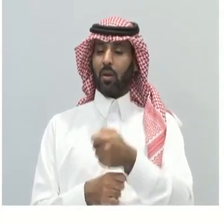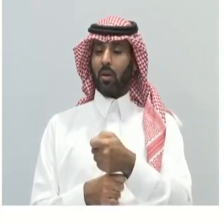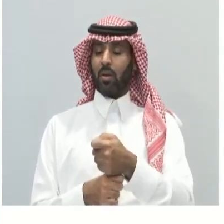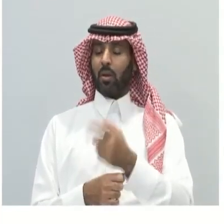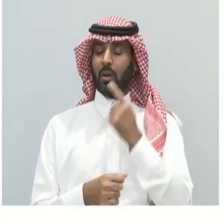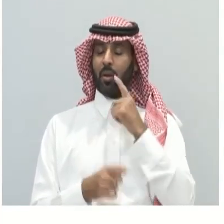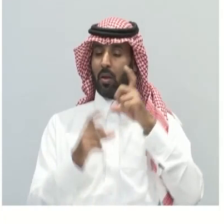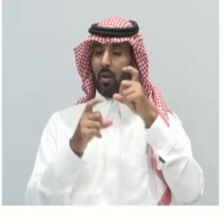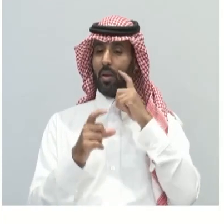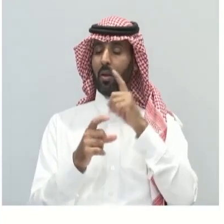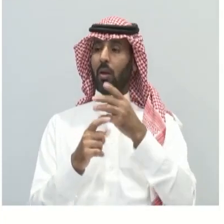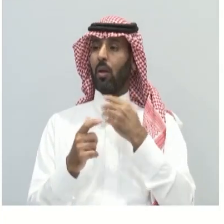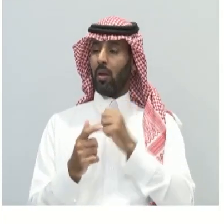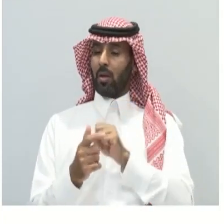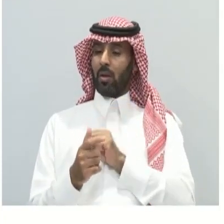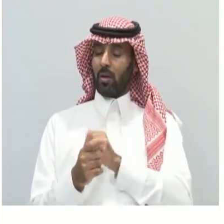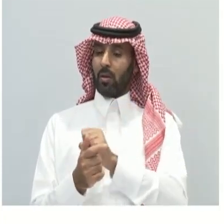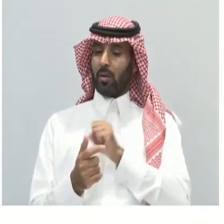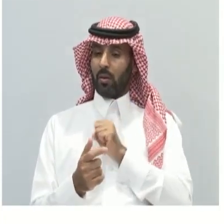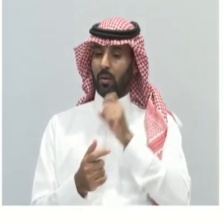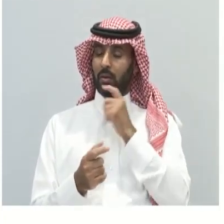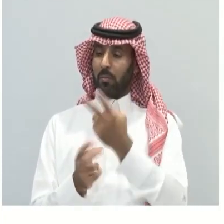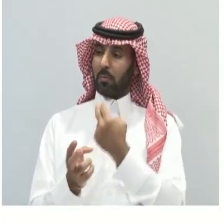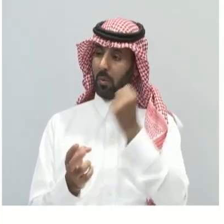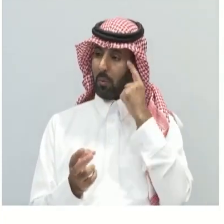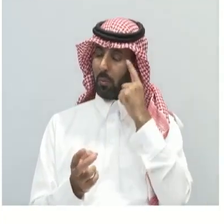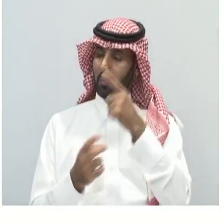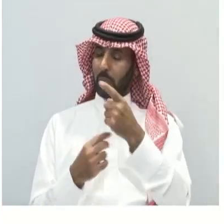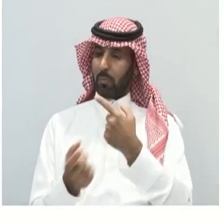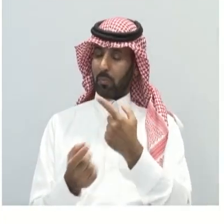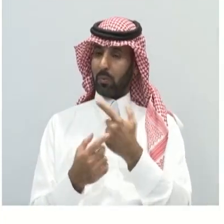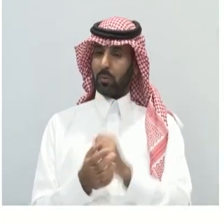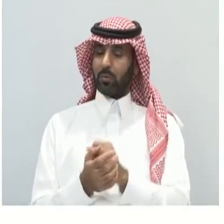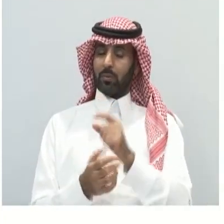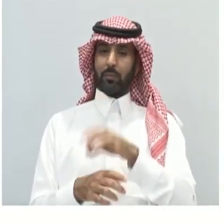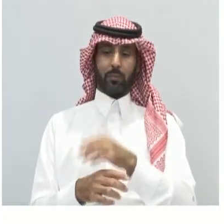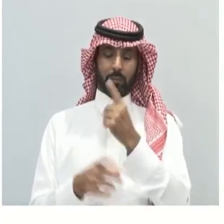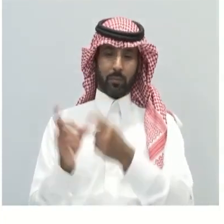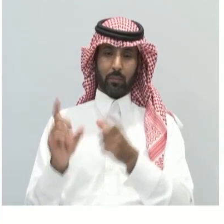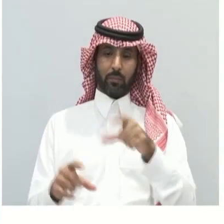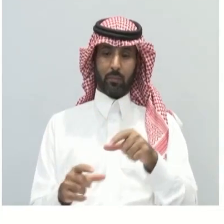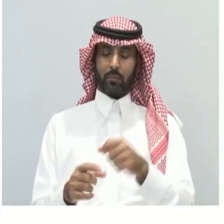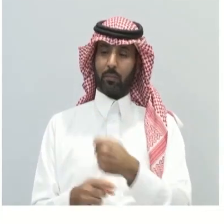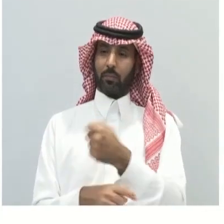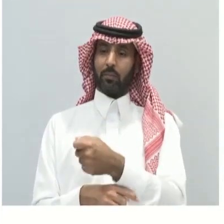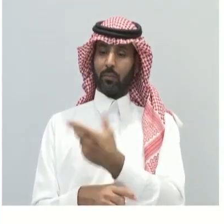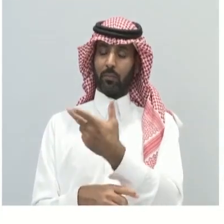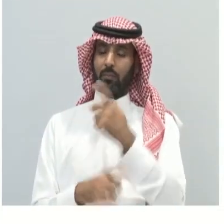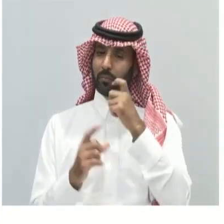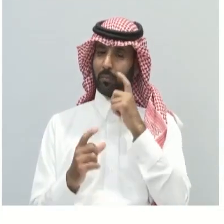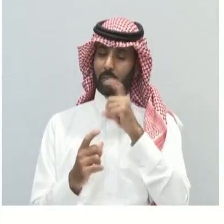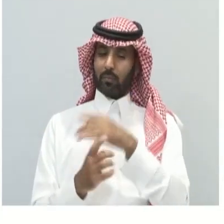fans pictures. Faisal, maybe he's very famous because he has fans here. Faisal gave his